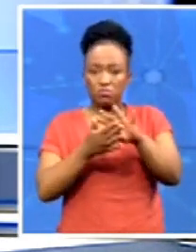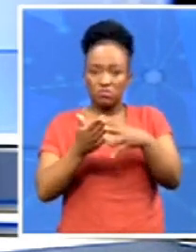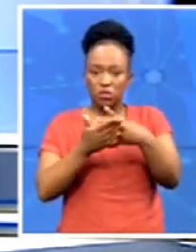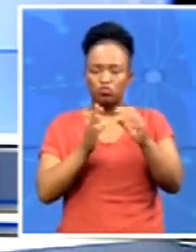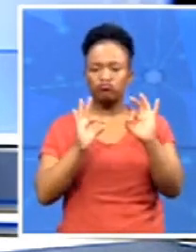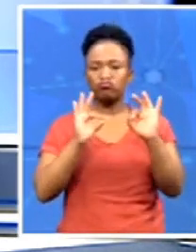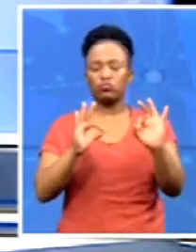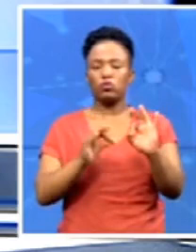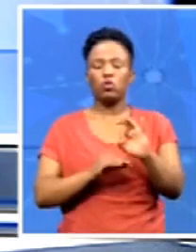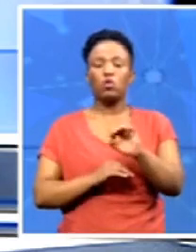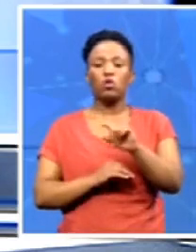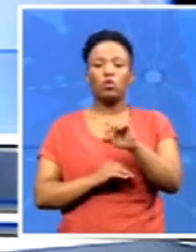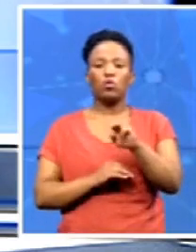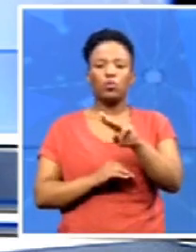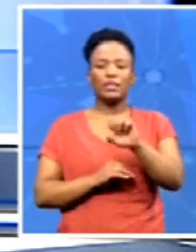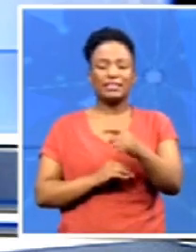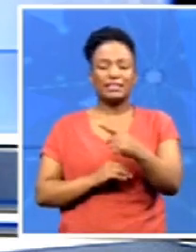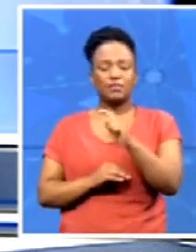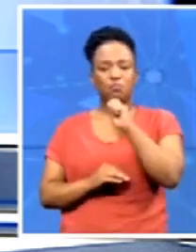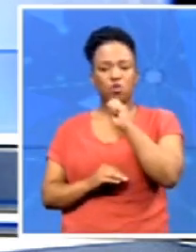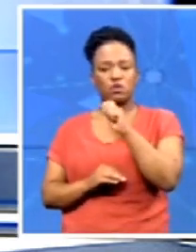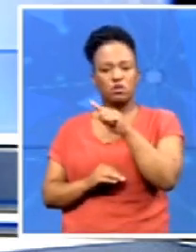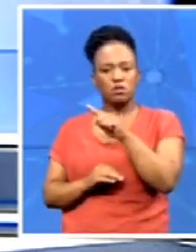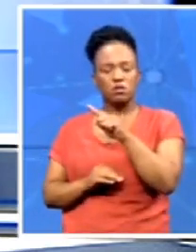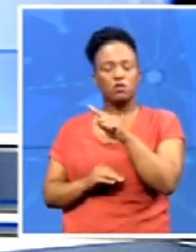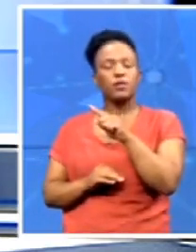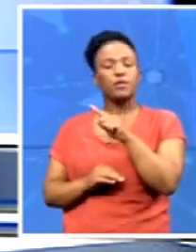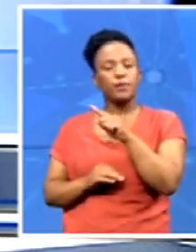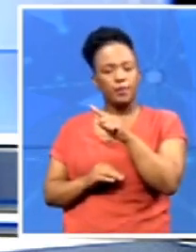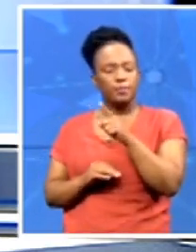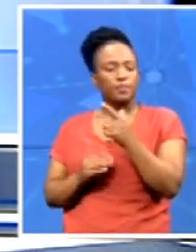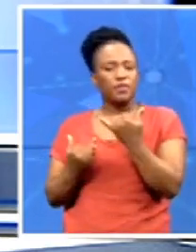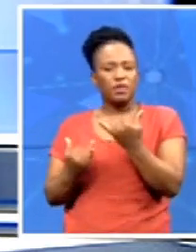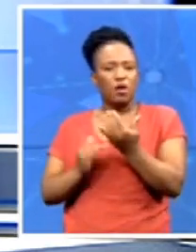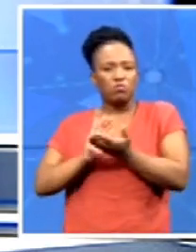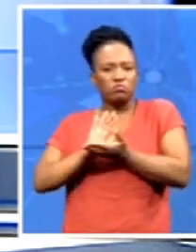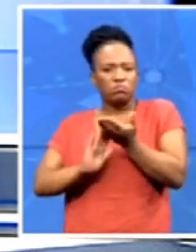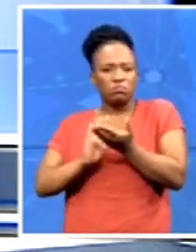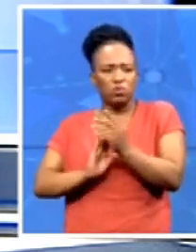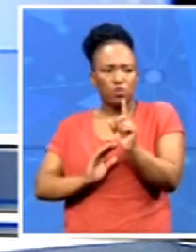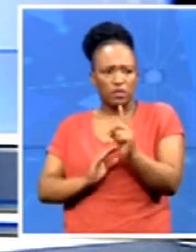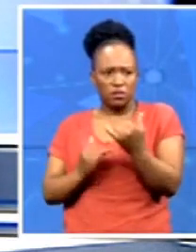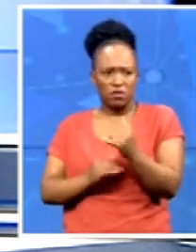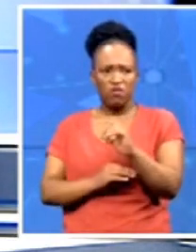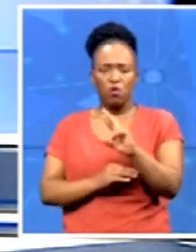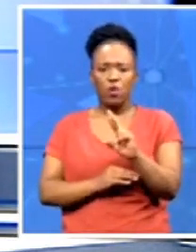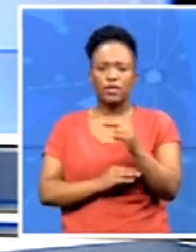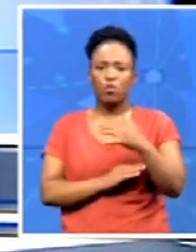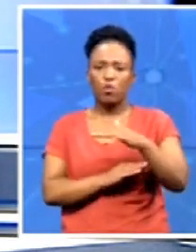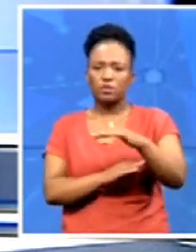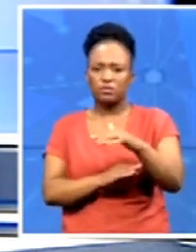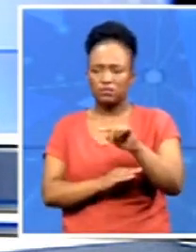good morning to you, Chriselda. What's the latest that's coming out of Randwater with regards to